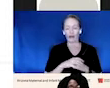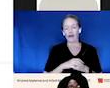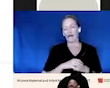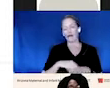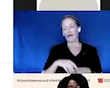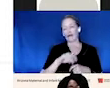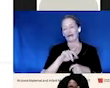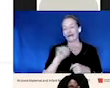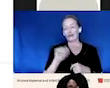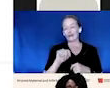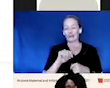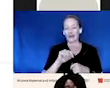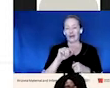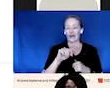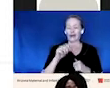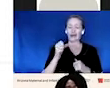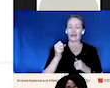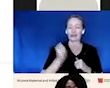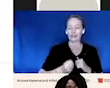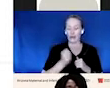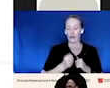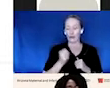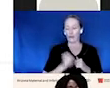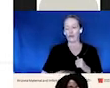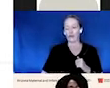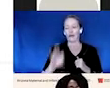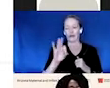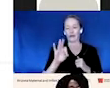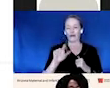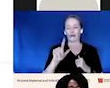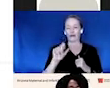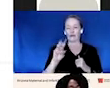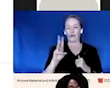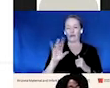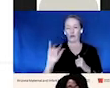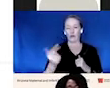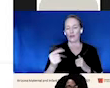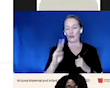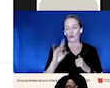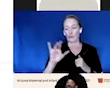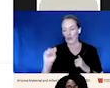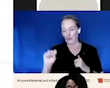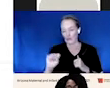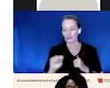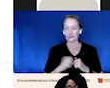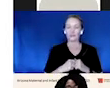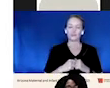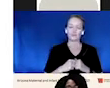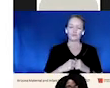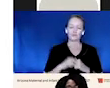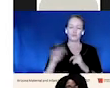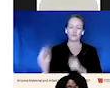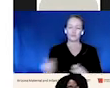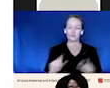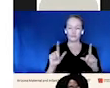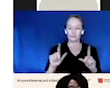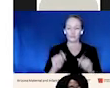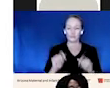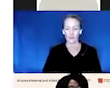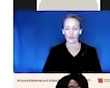Wells, all with higher rates of SMM. So we'll go one more slide, sorry.